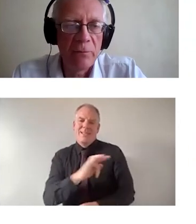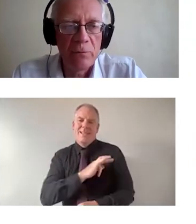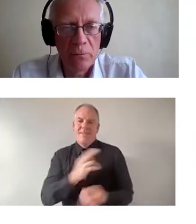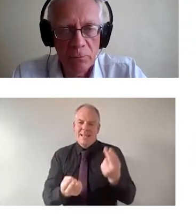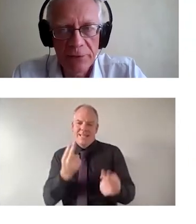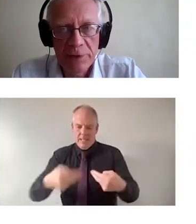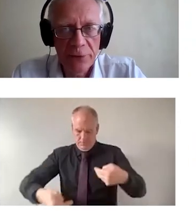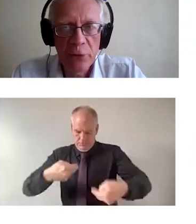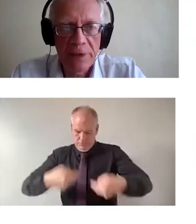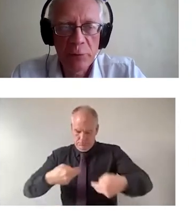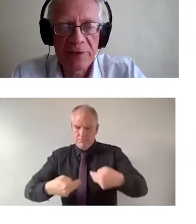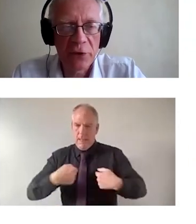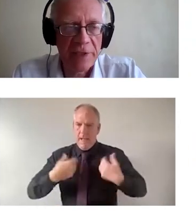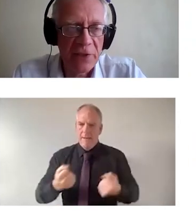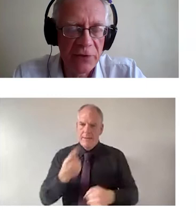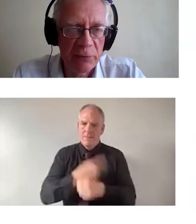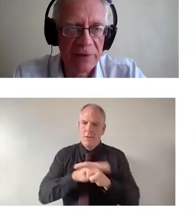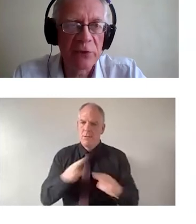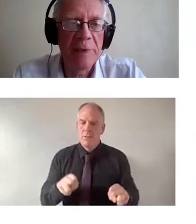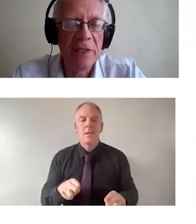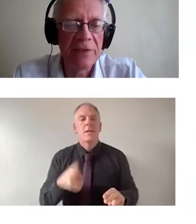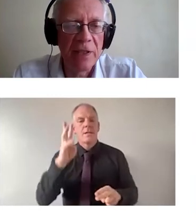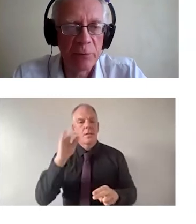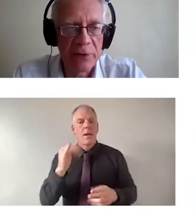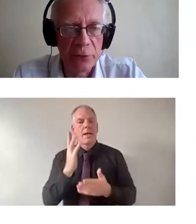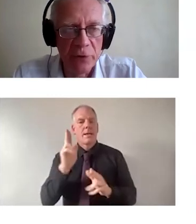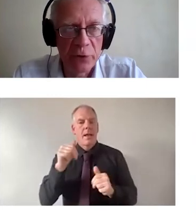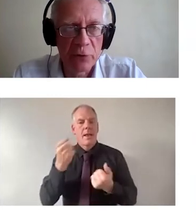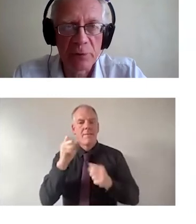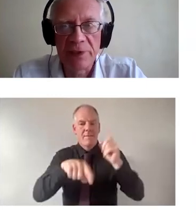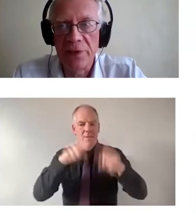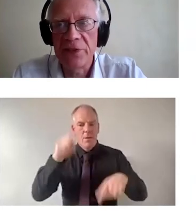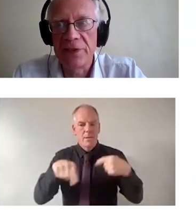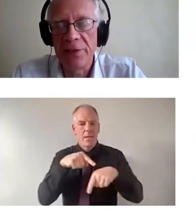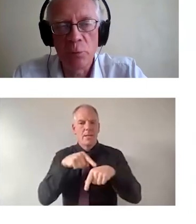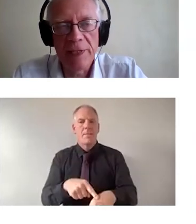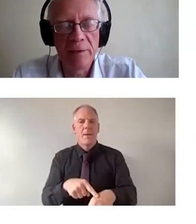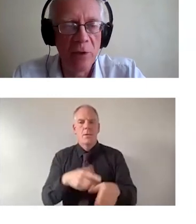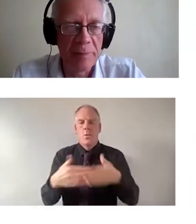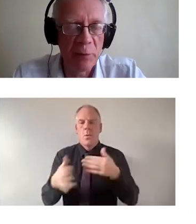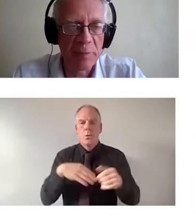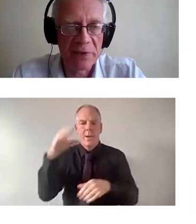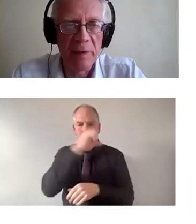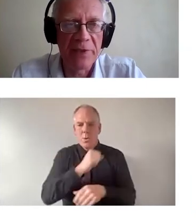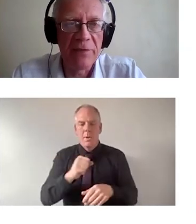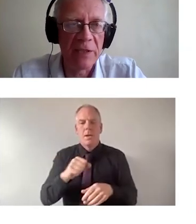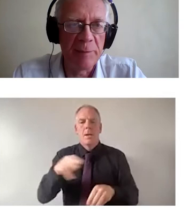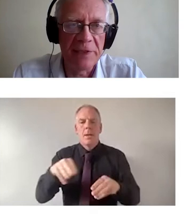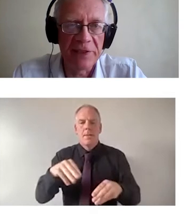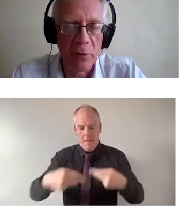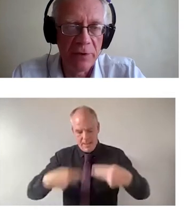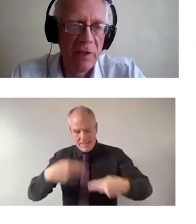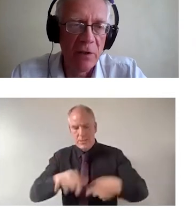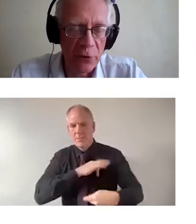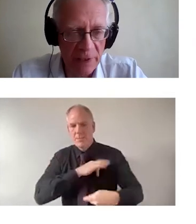So one of the reasons, you know, there could be such variation as well, that could be linked as well to cultural differences in the way people perceive themselves as